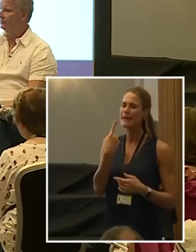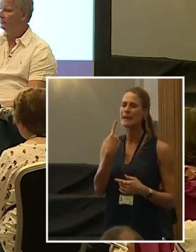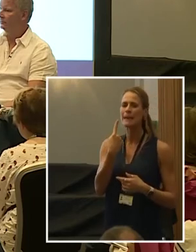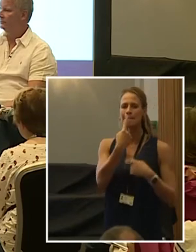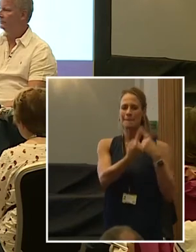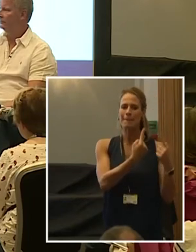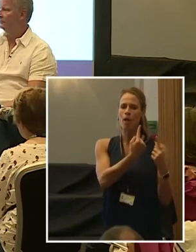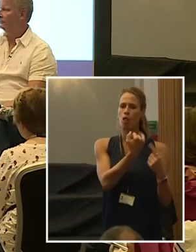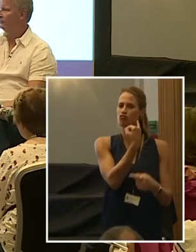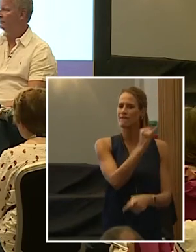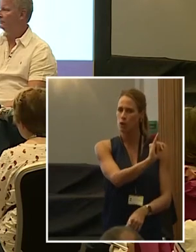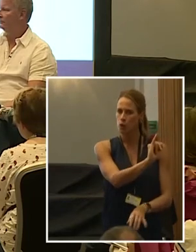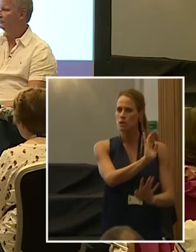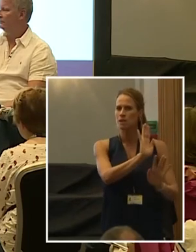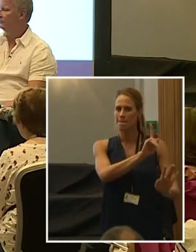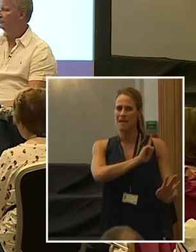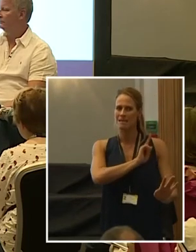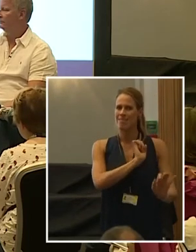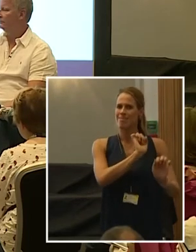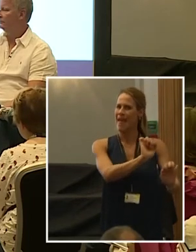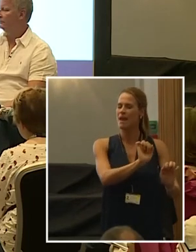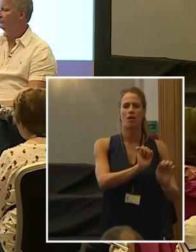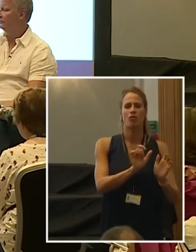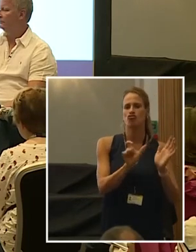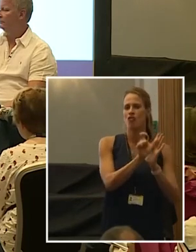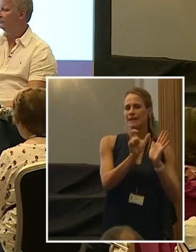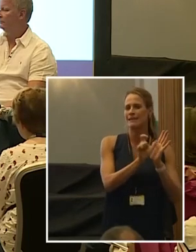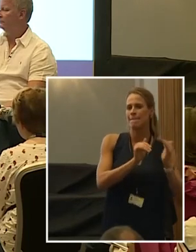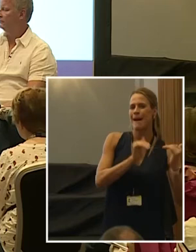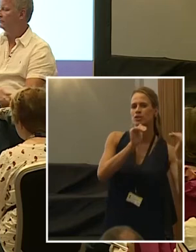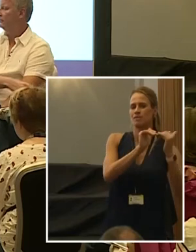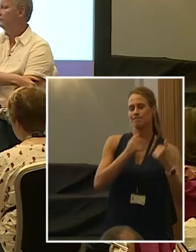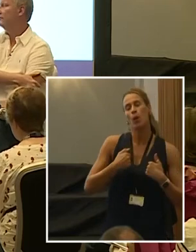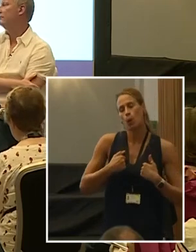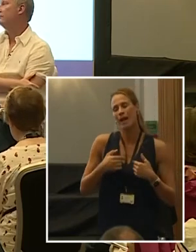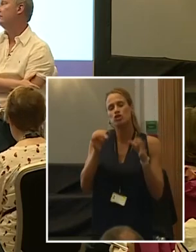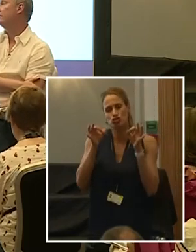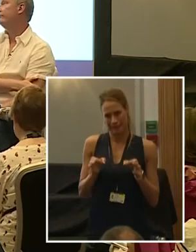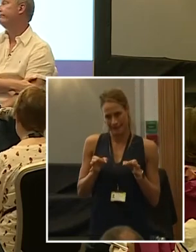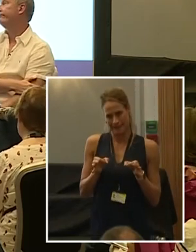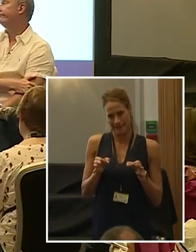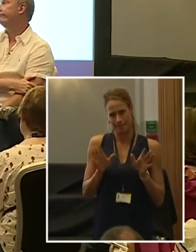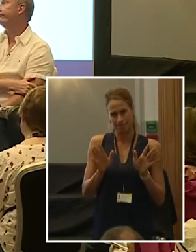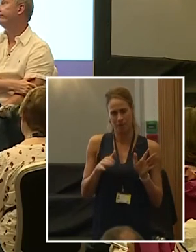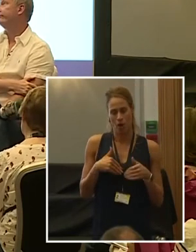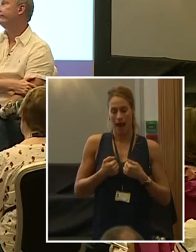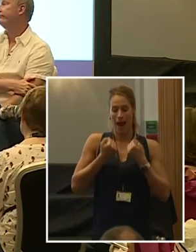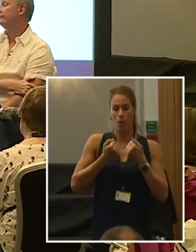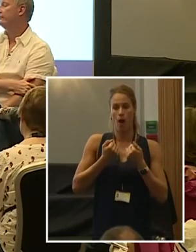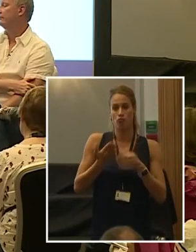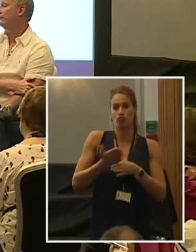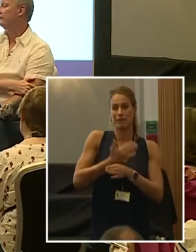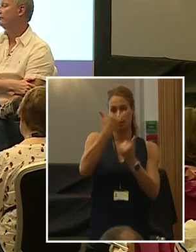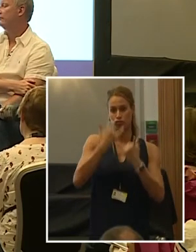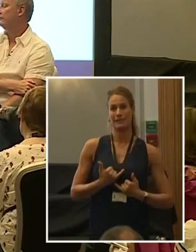So we are very strict with our pre-screening process, so we looked at all